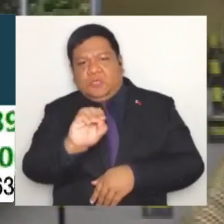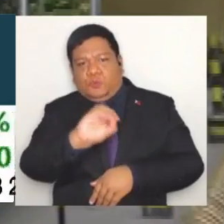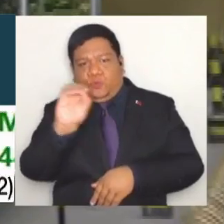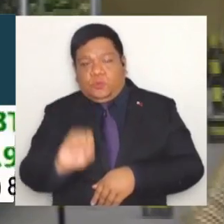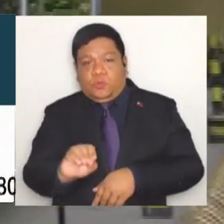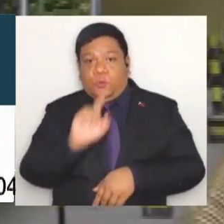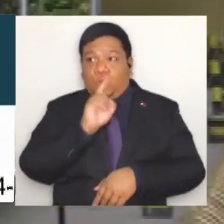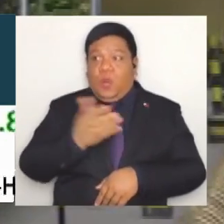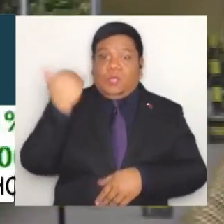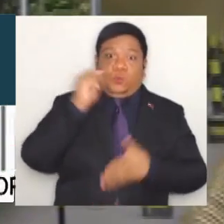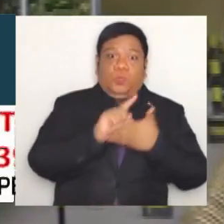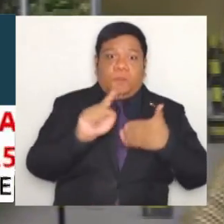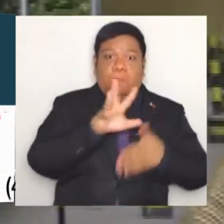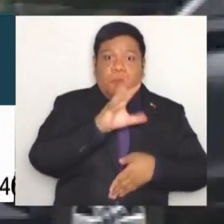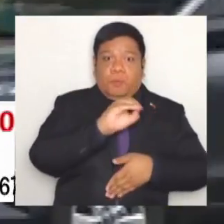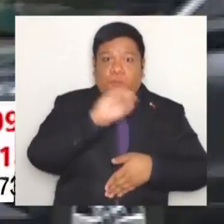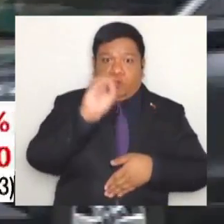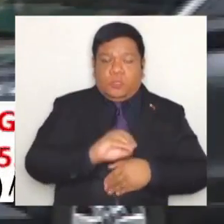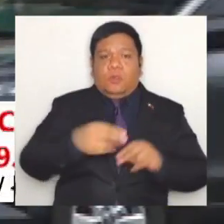ago.